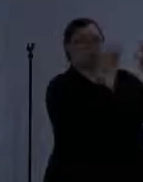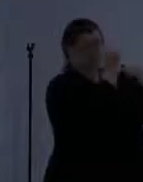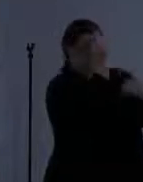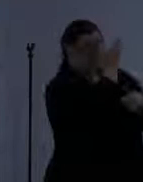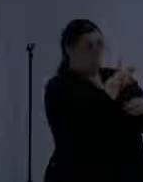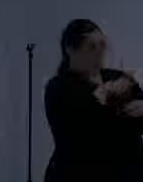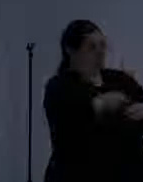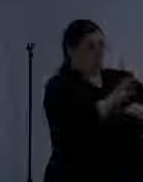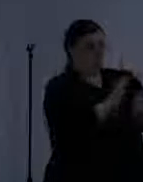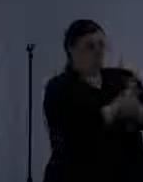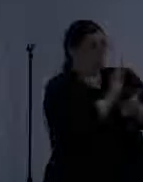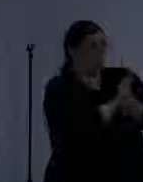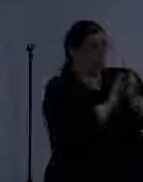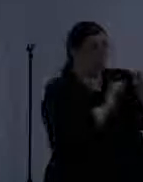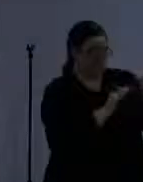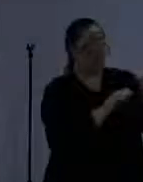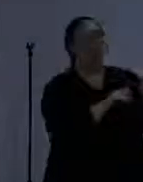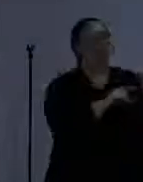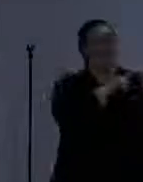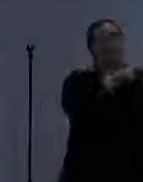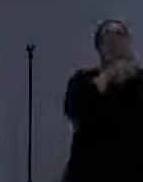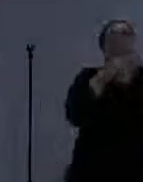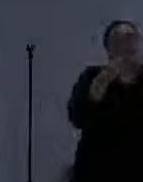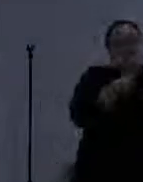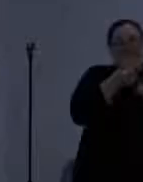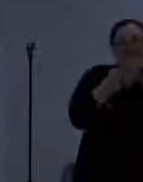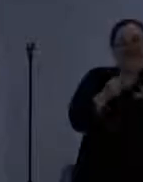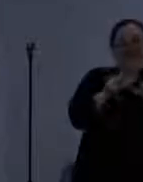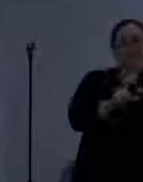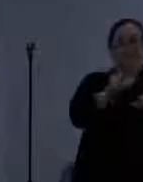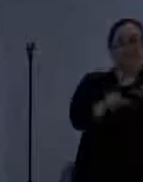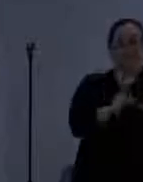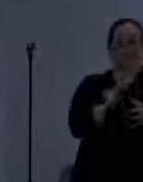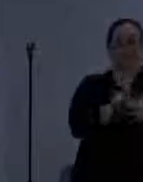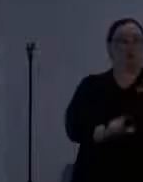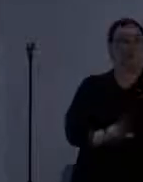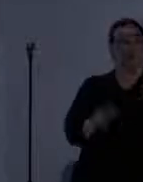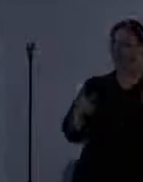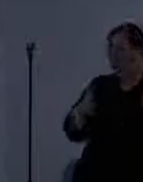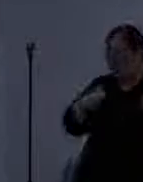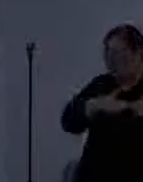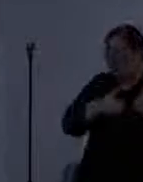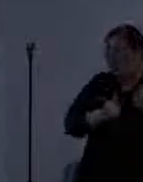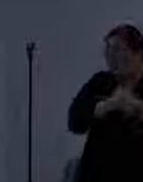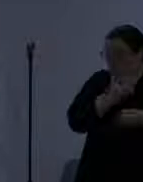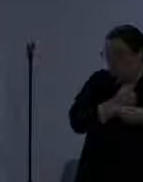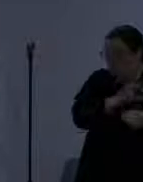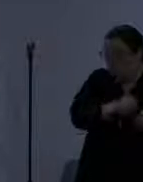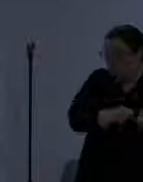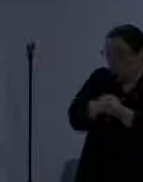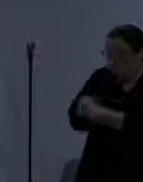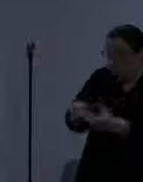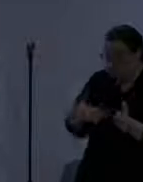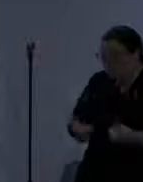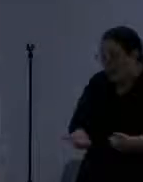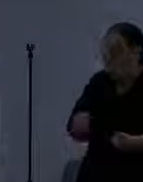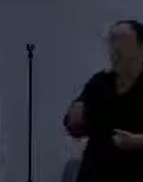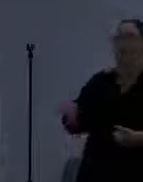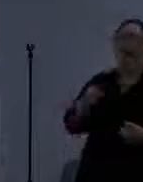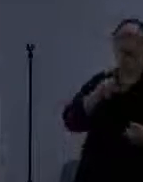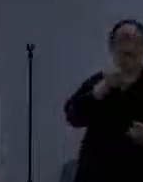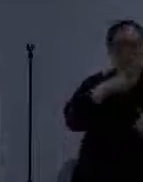that the provider has to listen and have a process to address that complaint, and that the person knows that there's not going to be